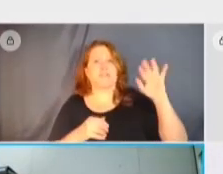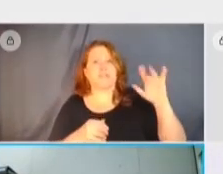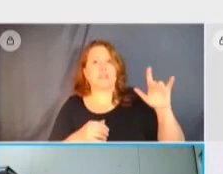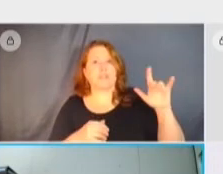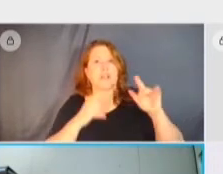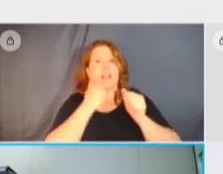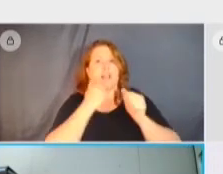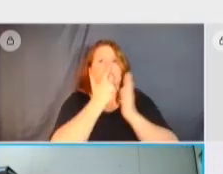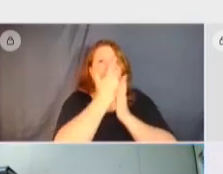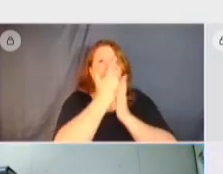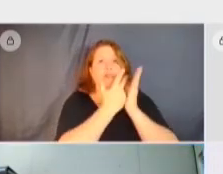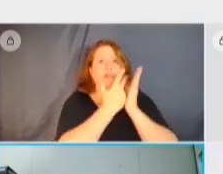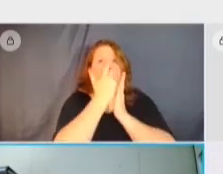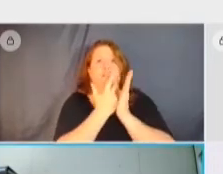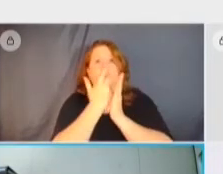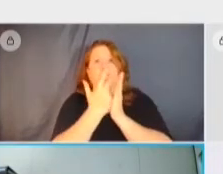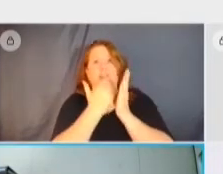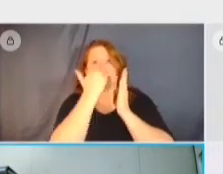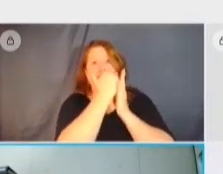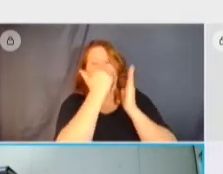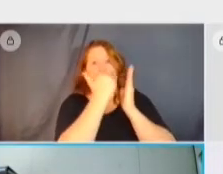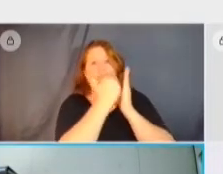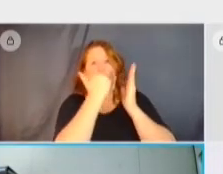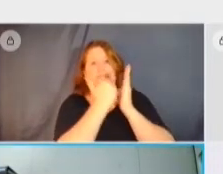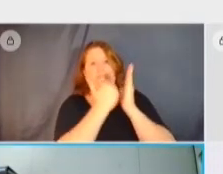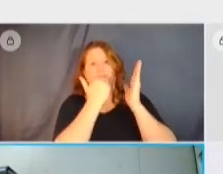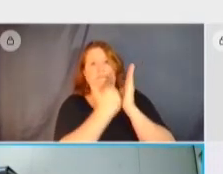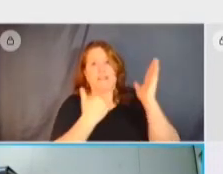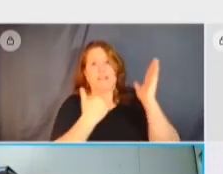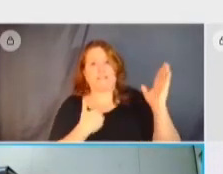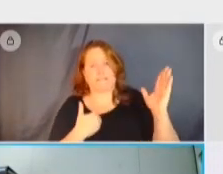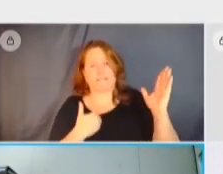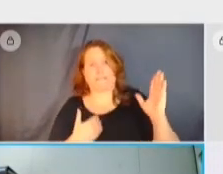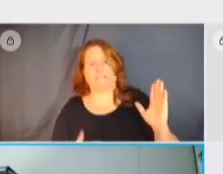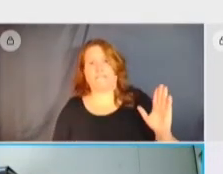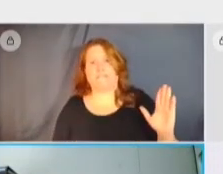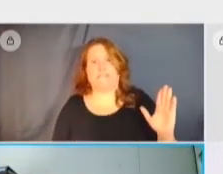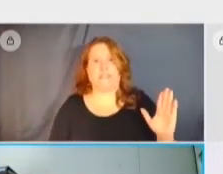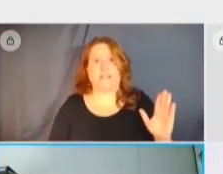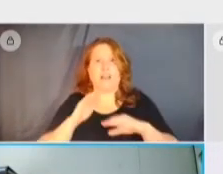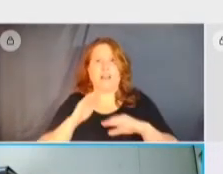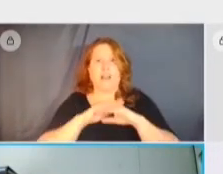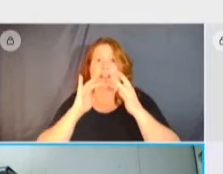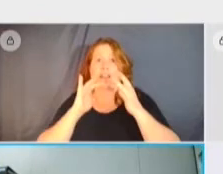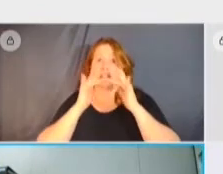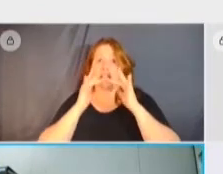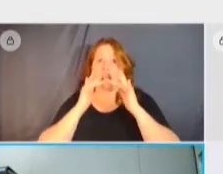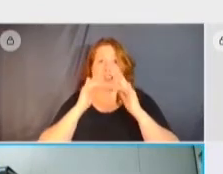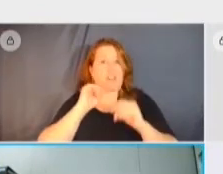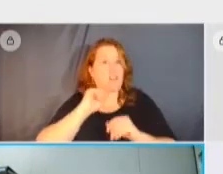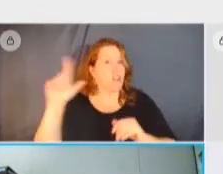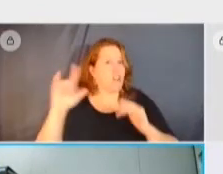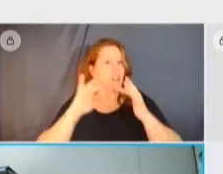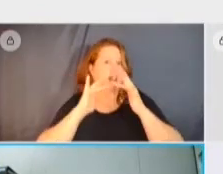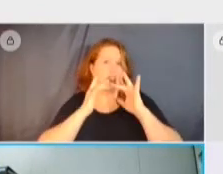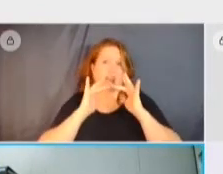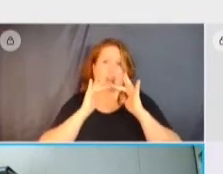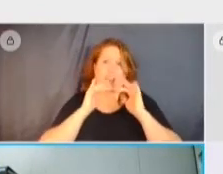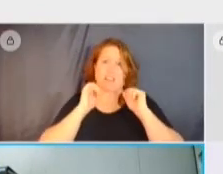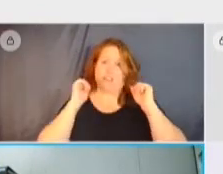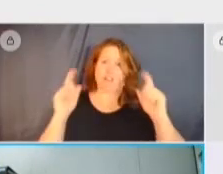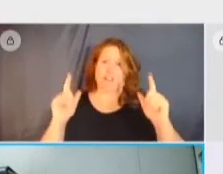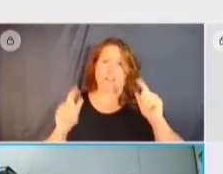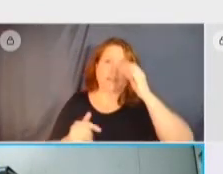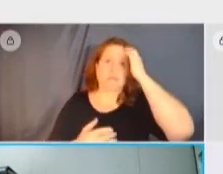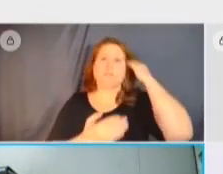People can register from them. They're all being held virtually. The trainings are sometimes in the morning, sometimes in the afternoon, and